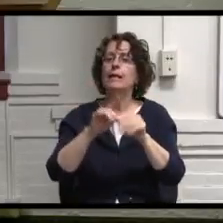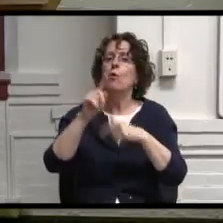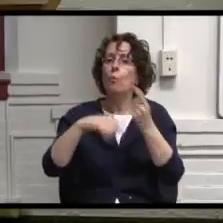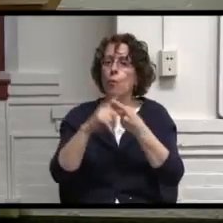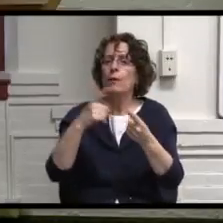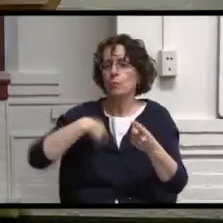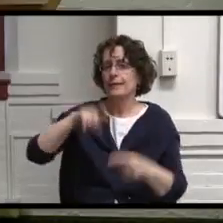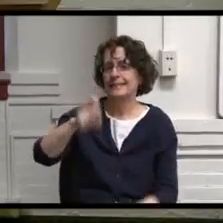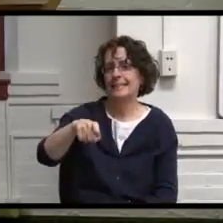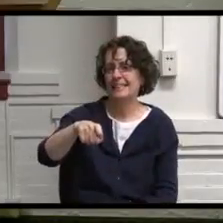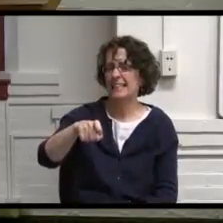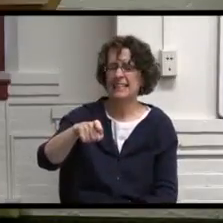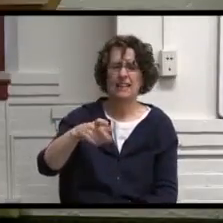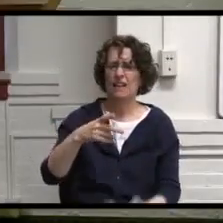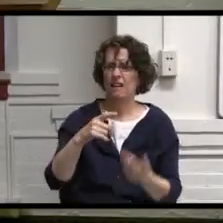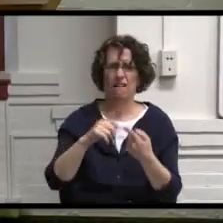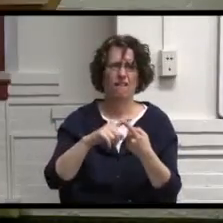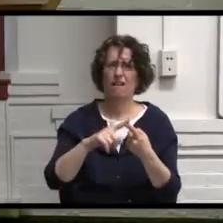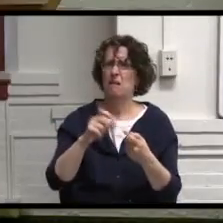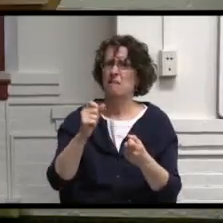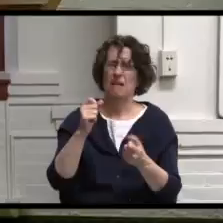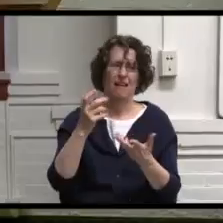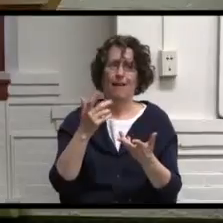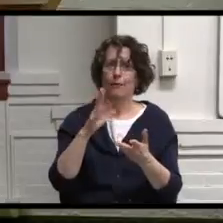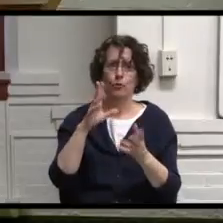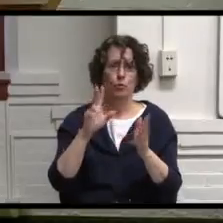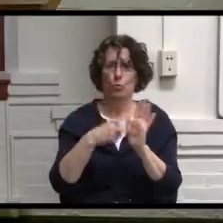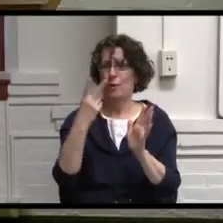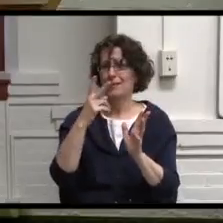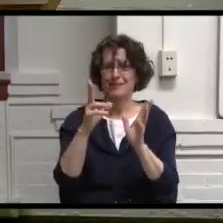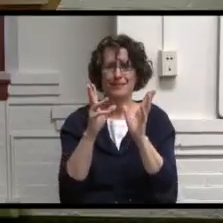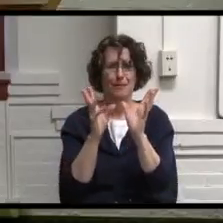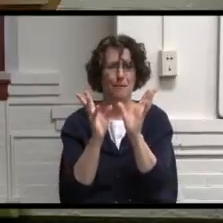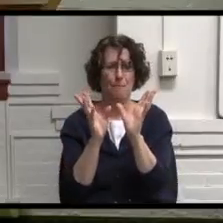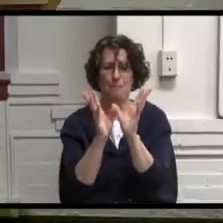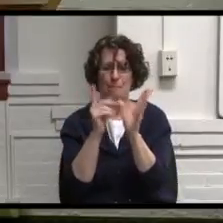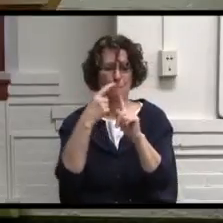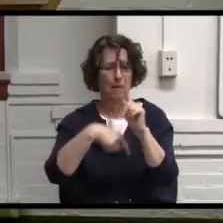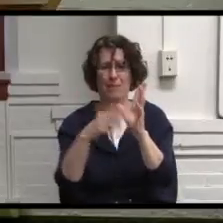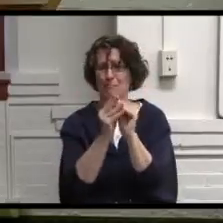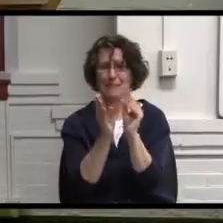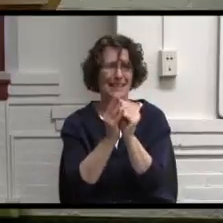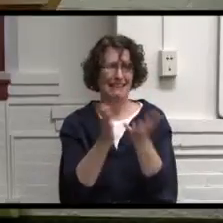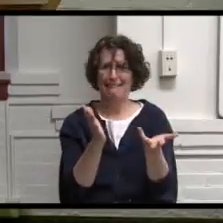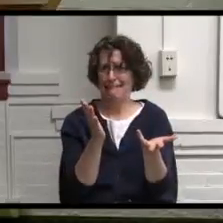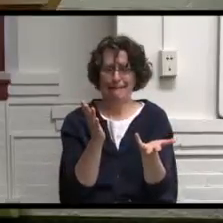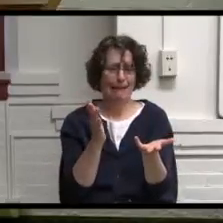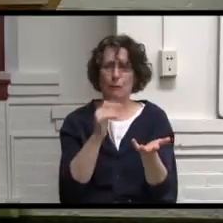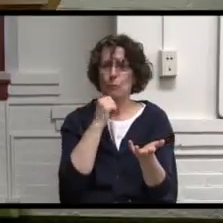meeting twice a month for a number of years now. So that's just,